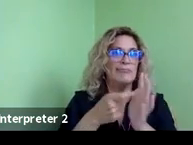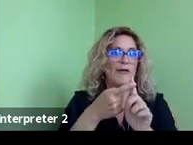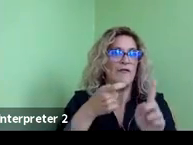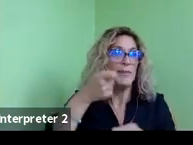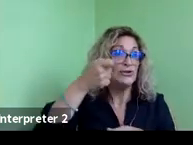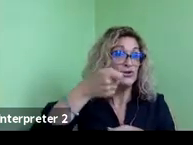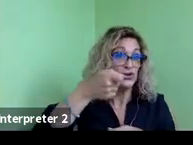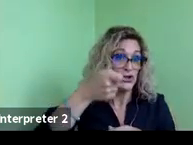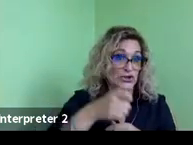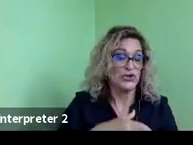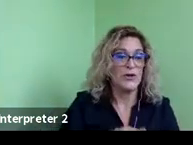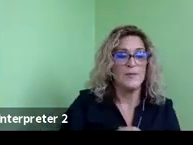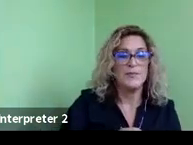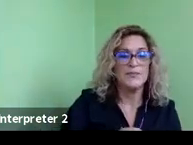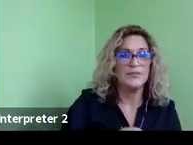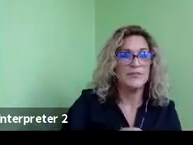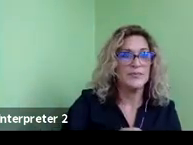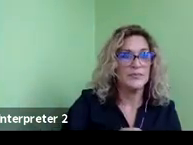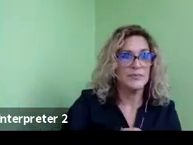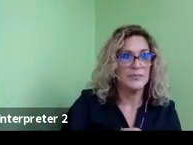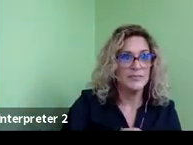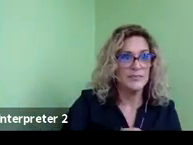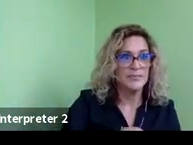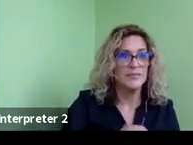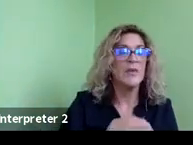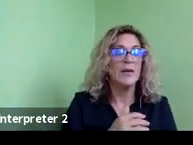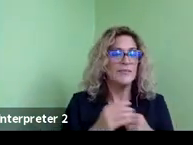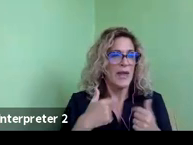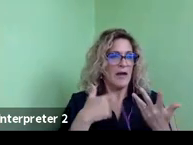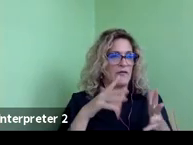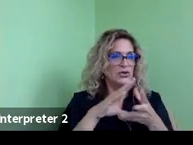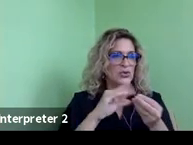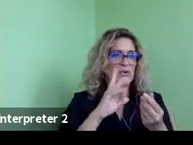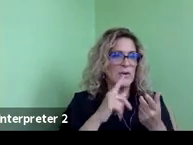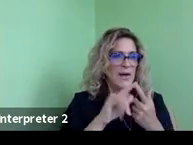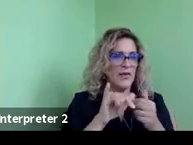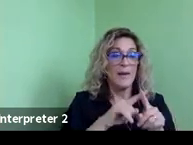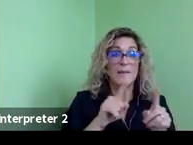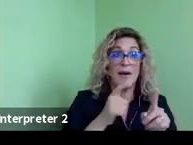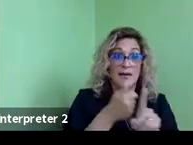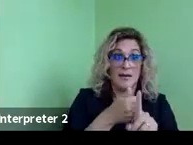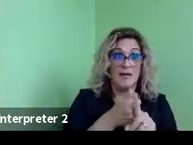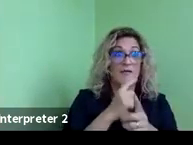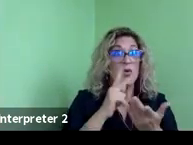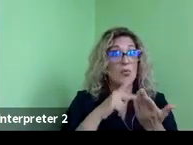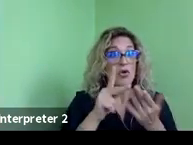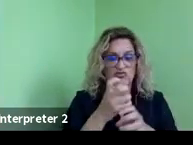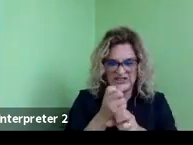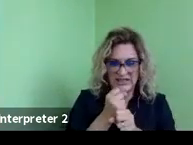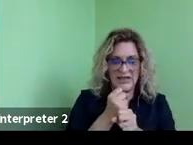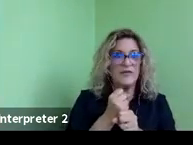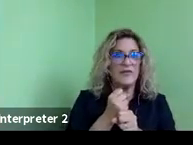I talked a little bit about it, but if the program receives a missing persons report, you know, it's still up to the